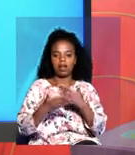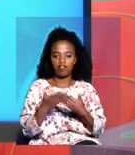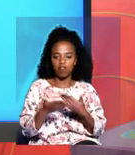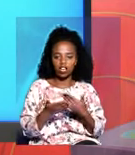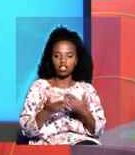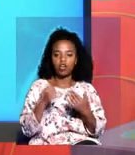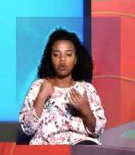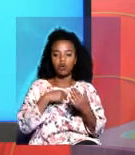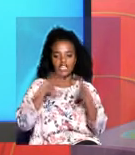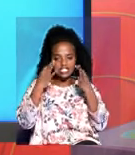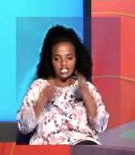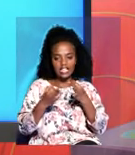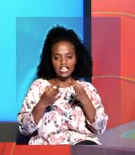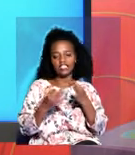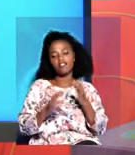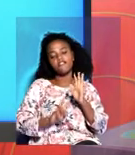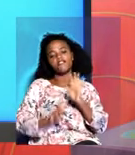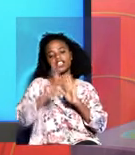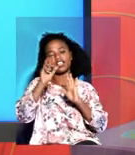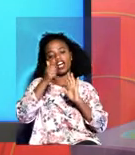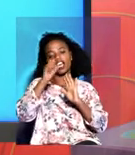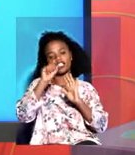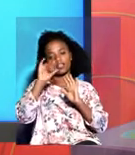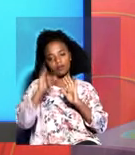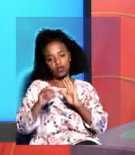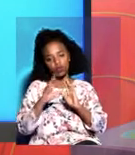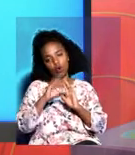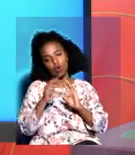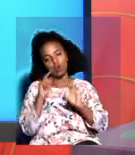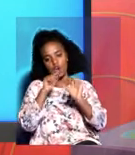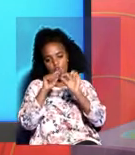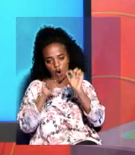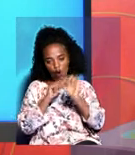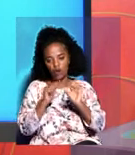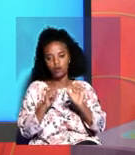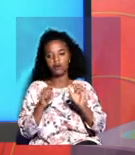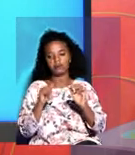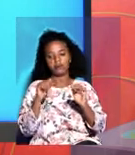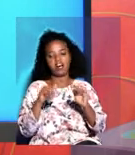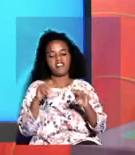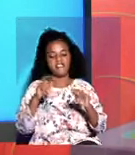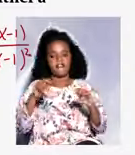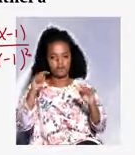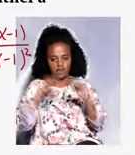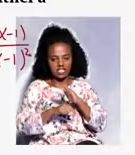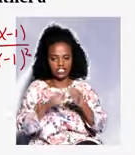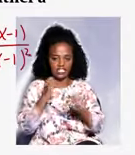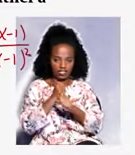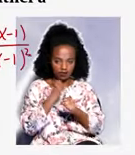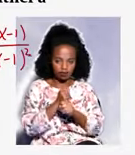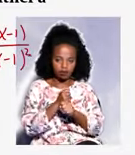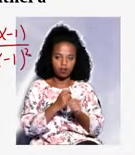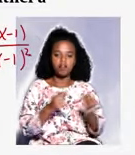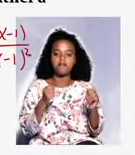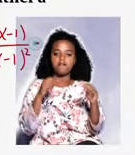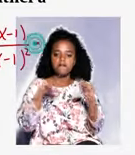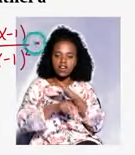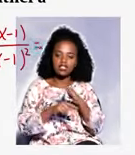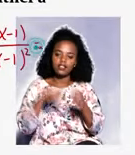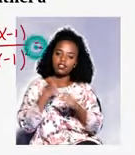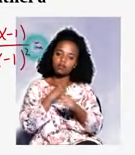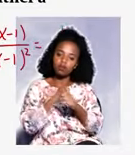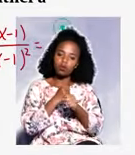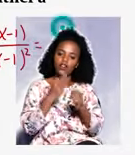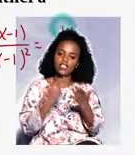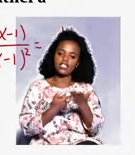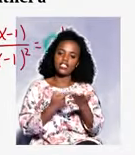has a vertical asymptote or a whole at this point by further simplification. So further simplifying this, you